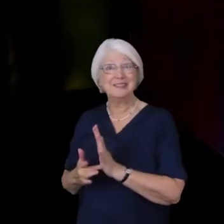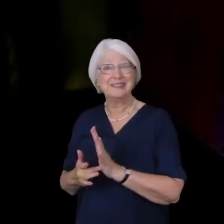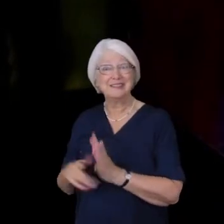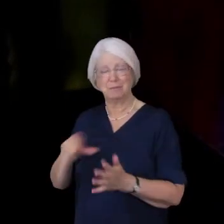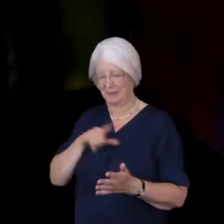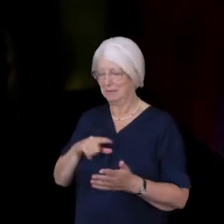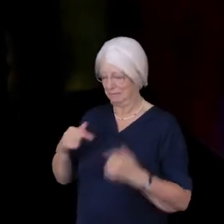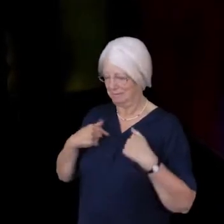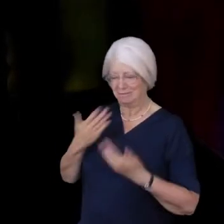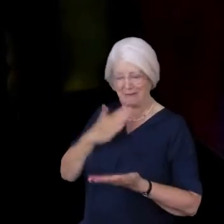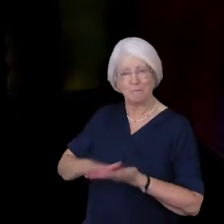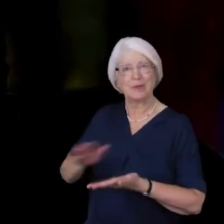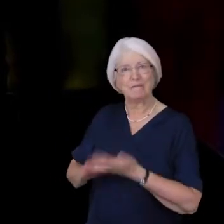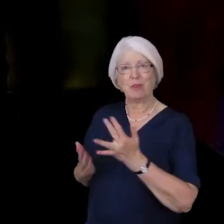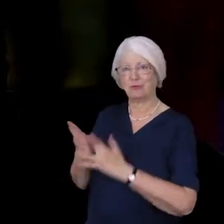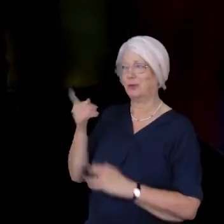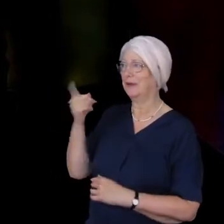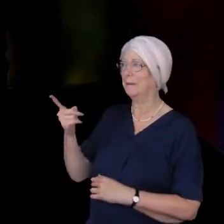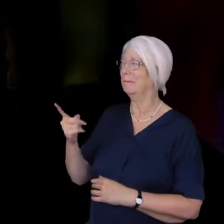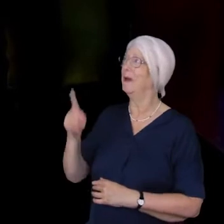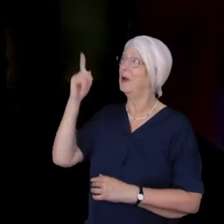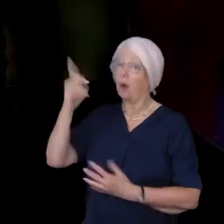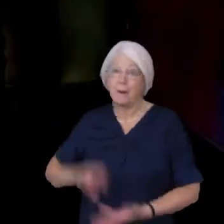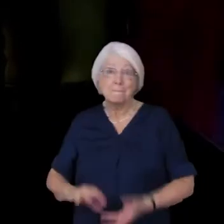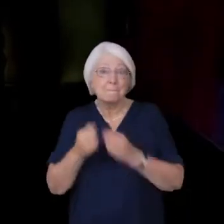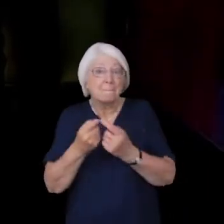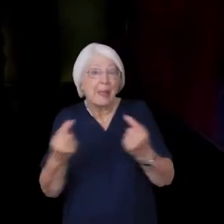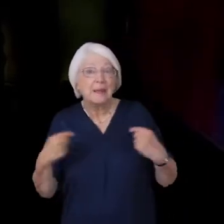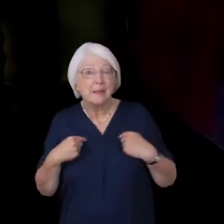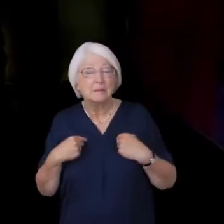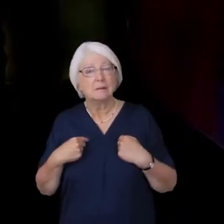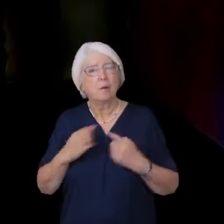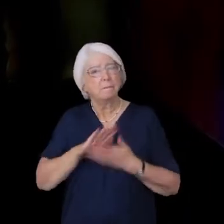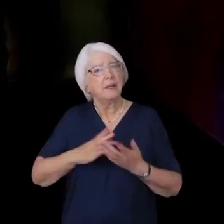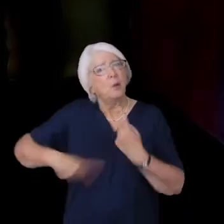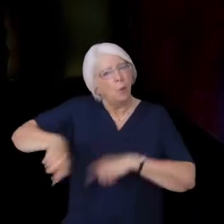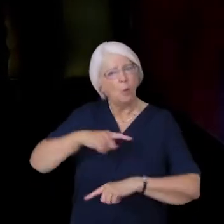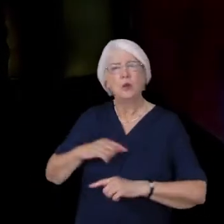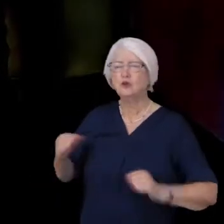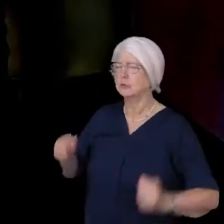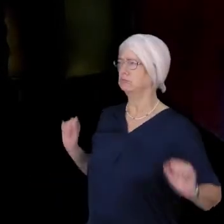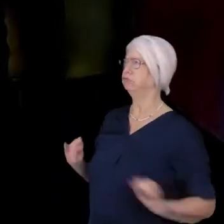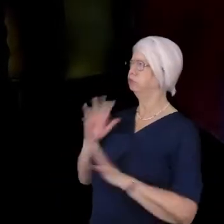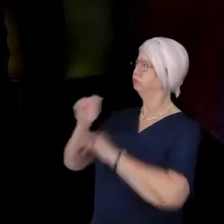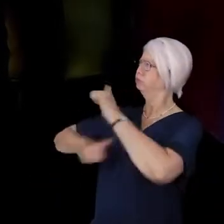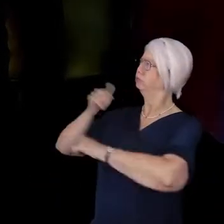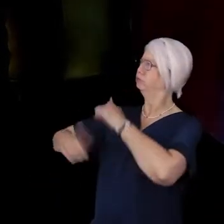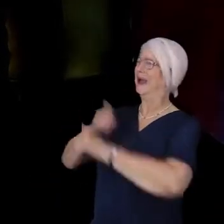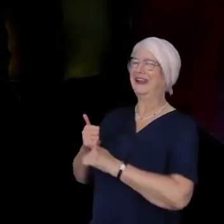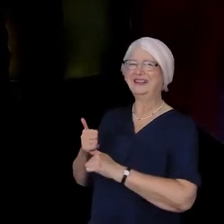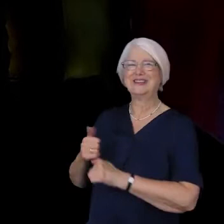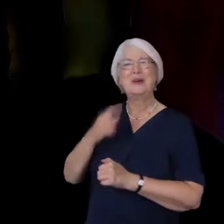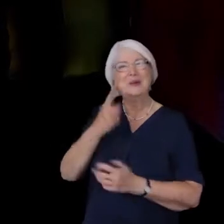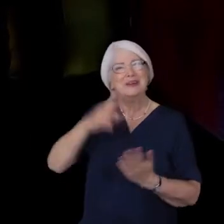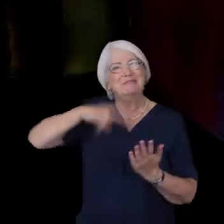forgiven through Him. Because God made us, our response should be praise with all our being." Let's read